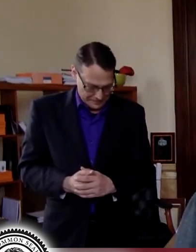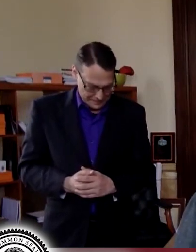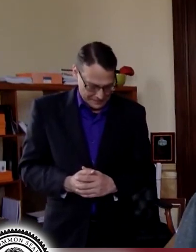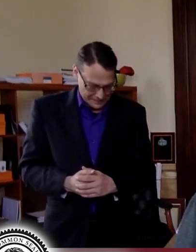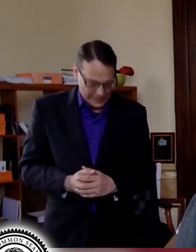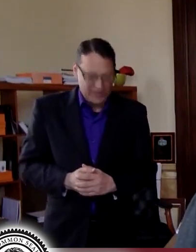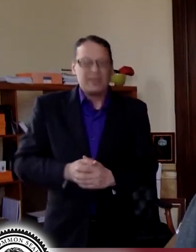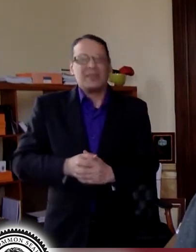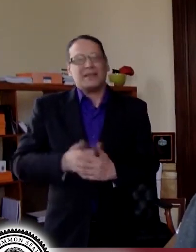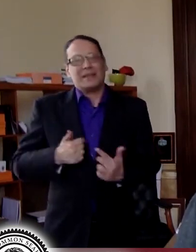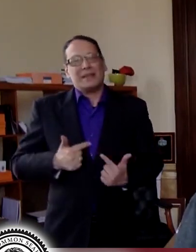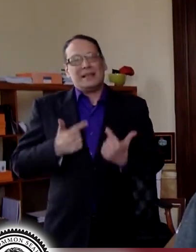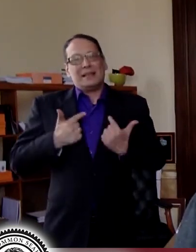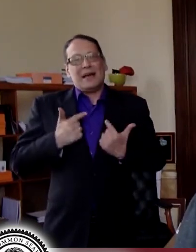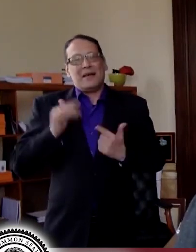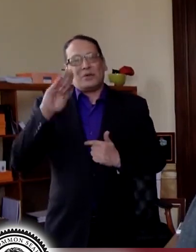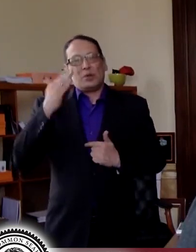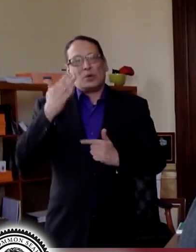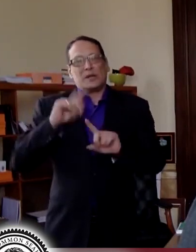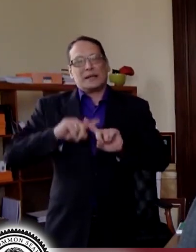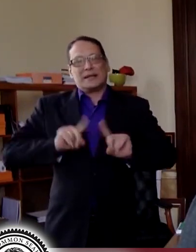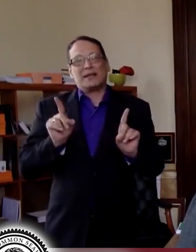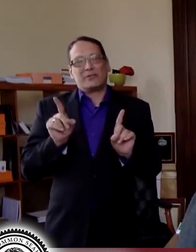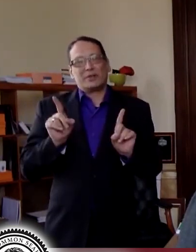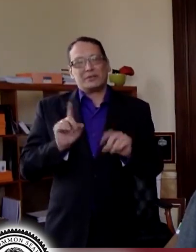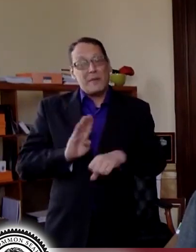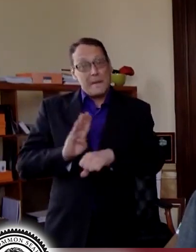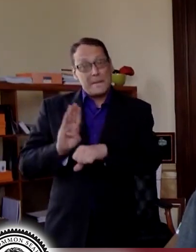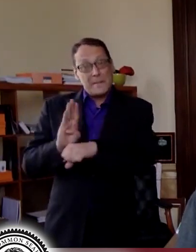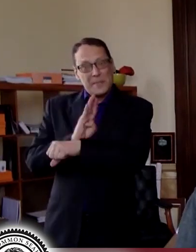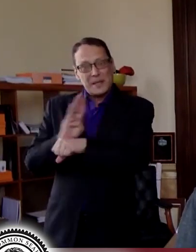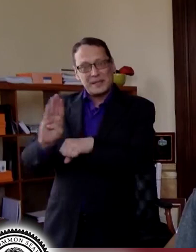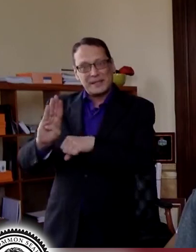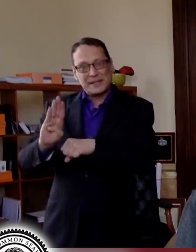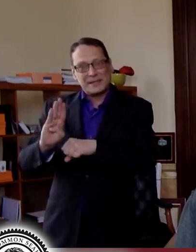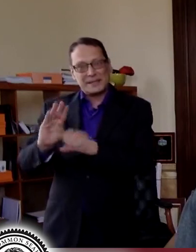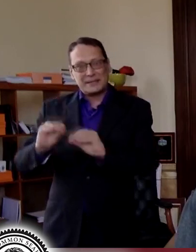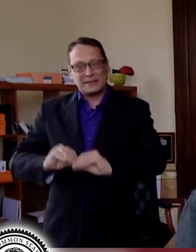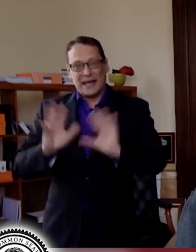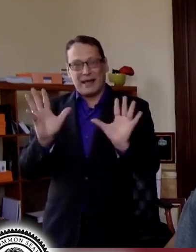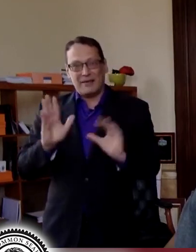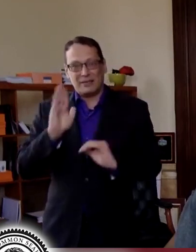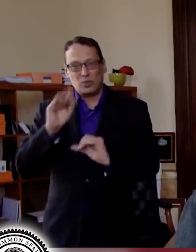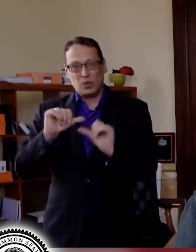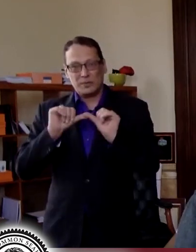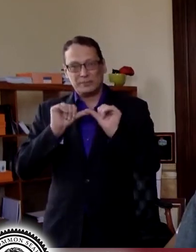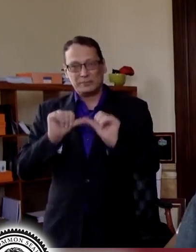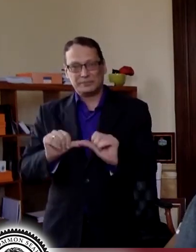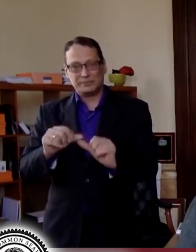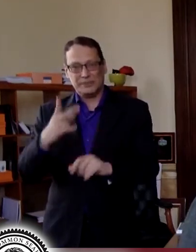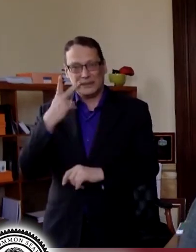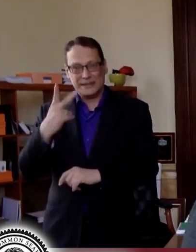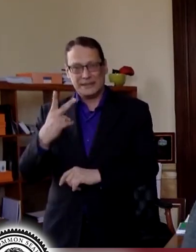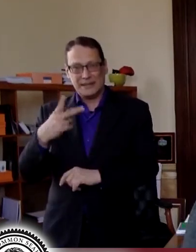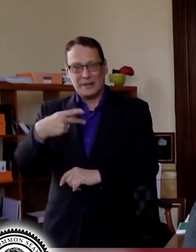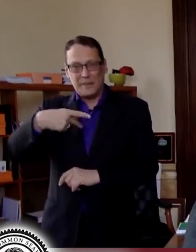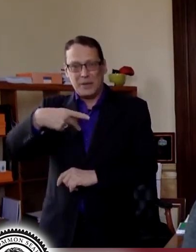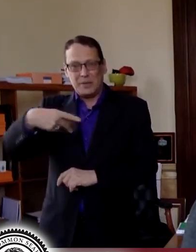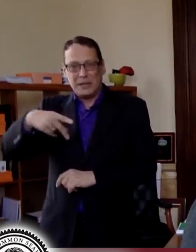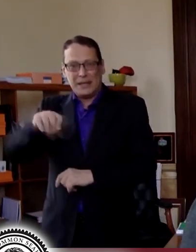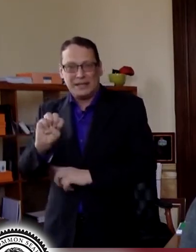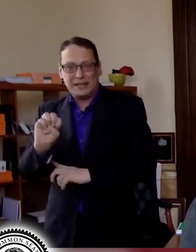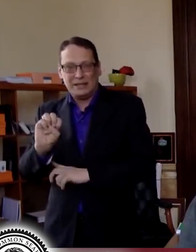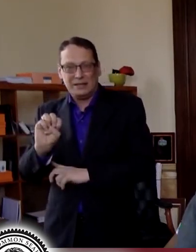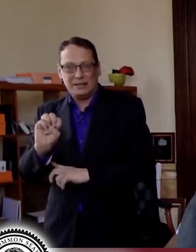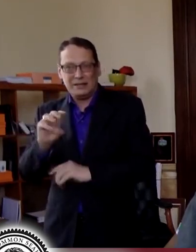so life looks different. I think you'll see in businesses. Obviously, you'll continue to see PPE, personal